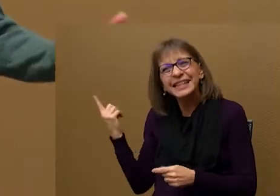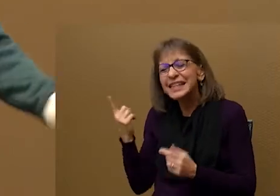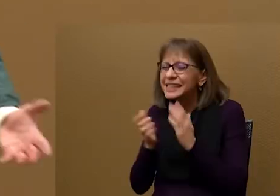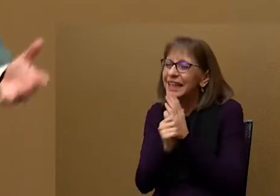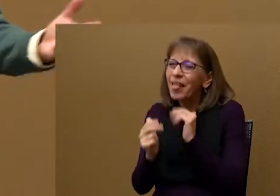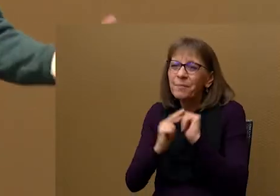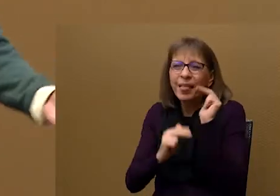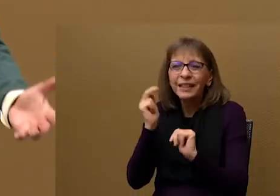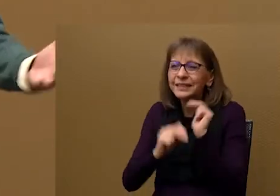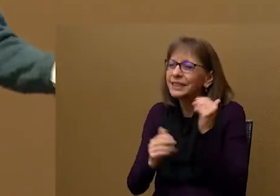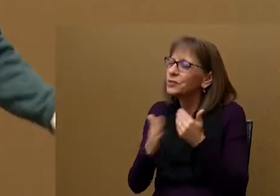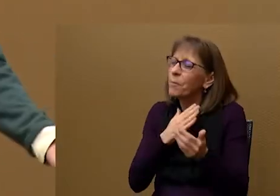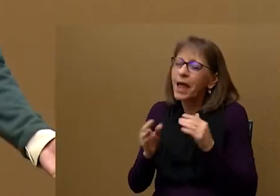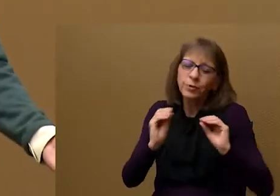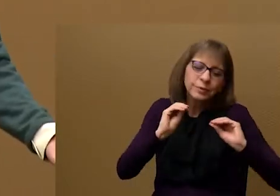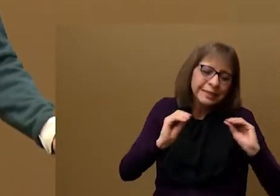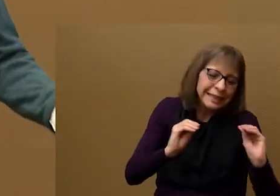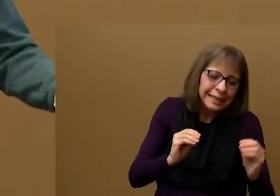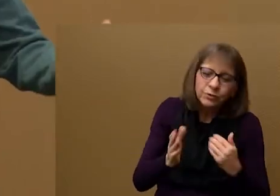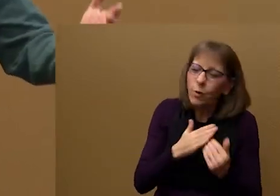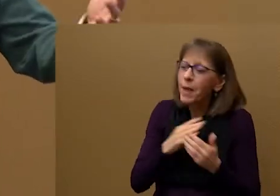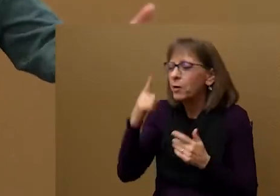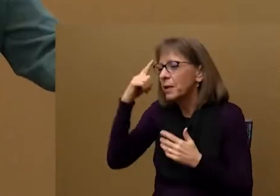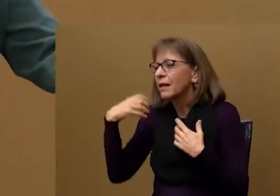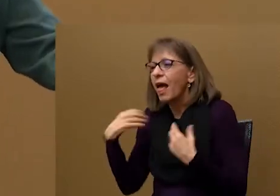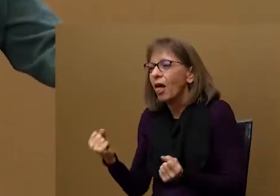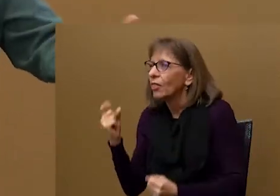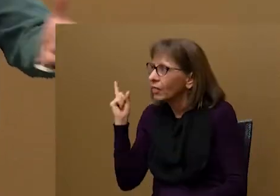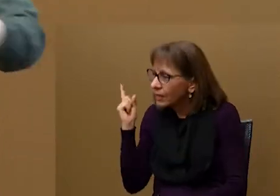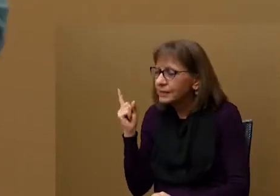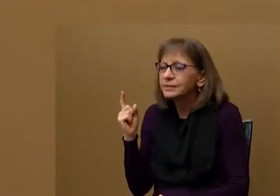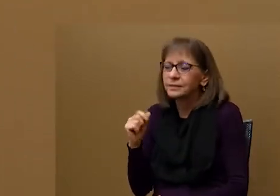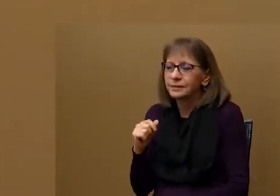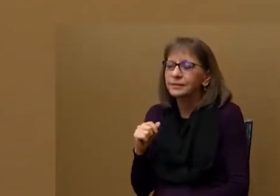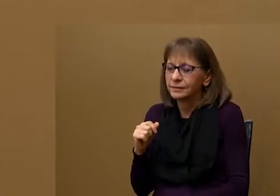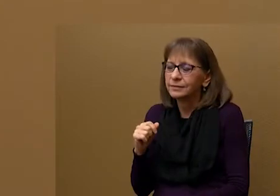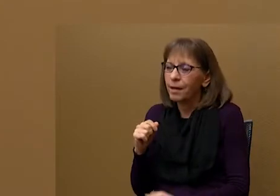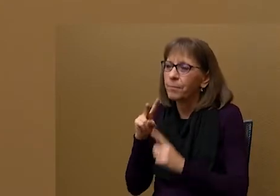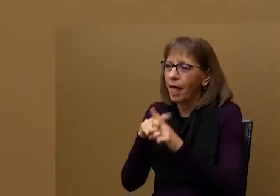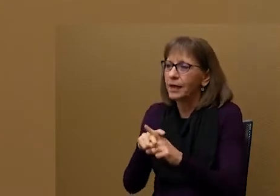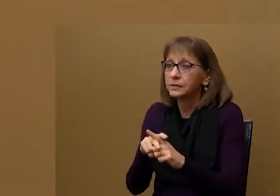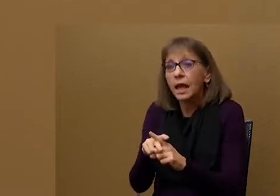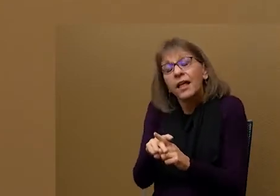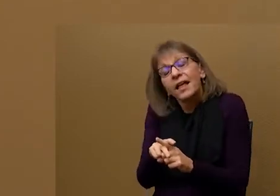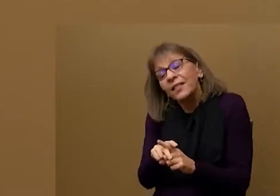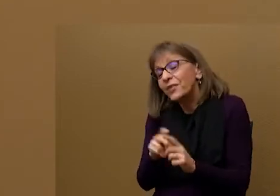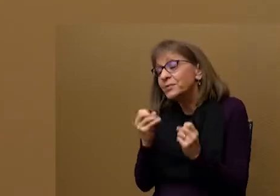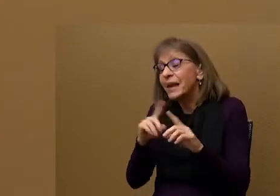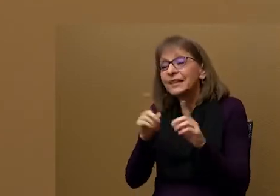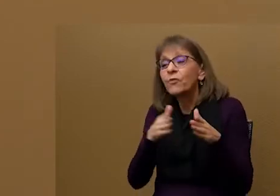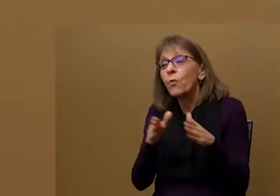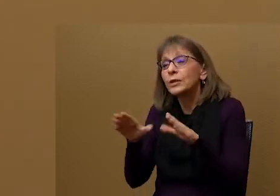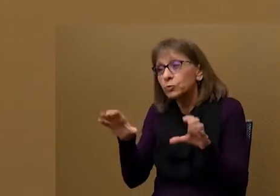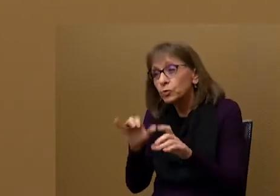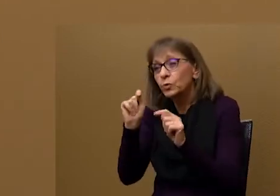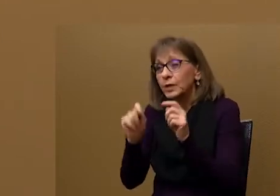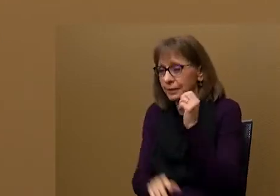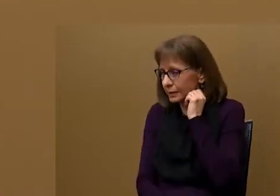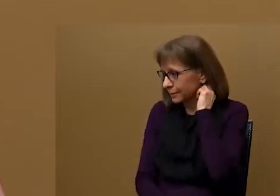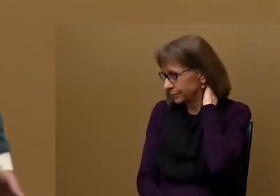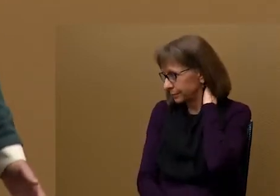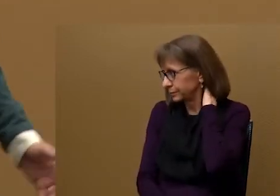is the domain of skill building, whether you're in teaching or whether you're in mental health. And again, there are lots of ways to do